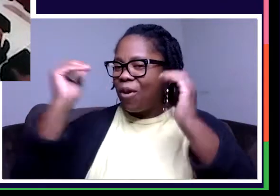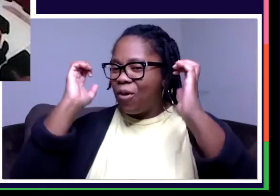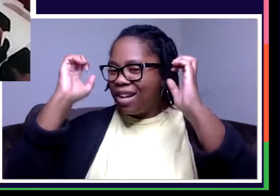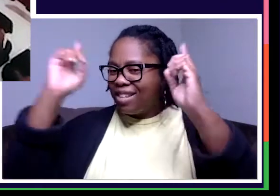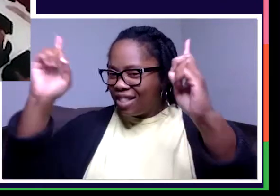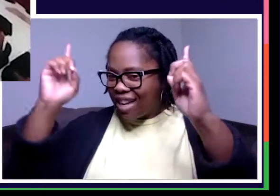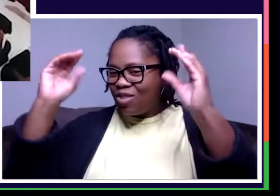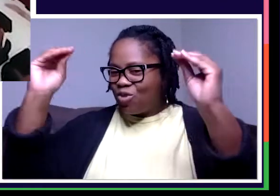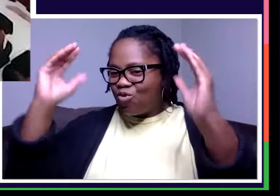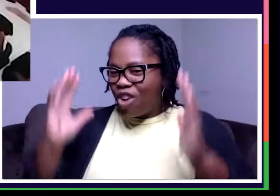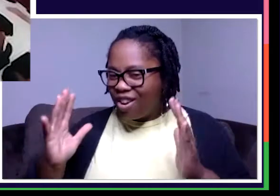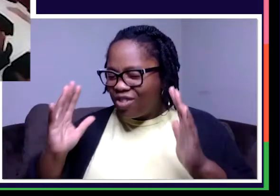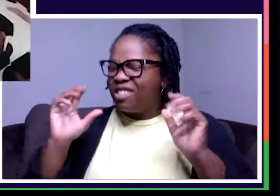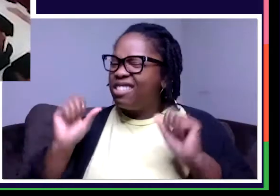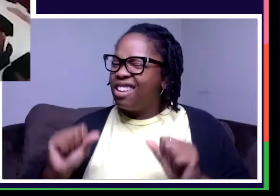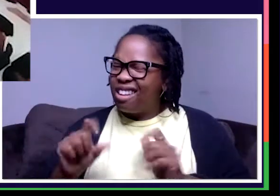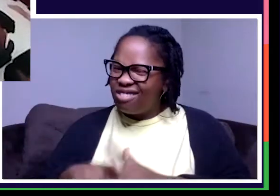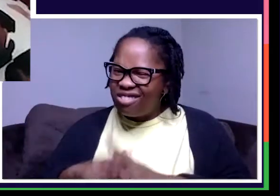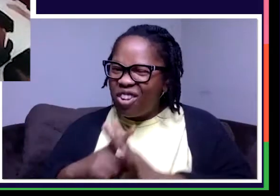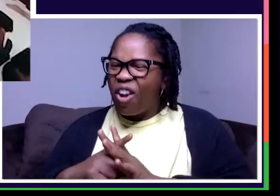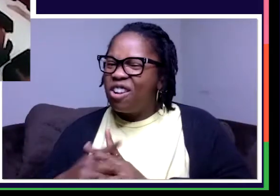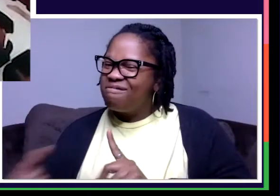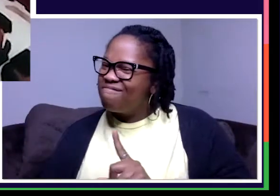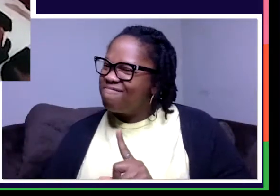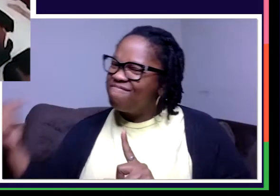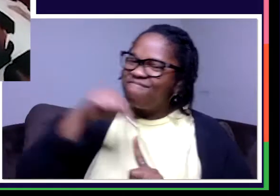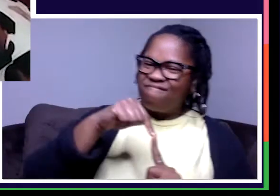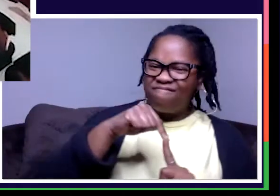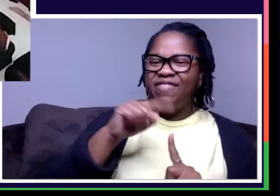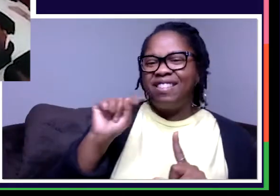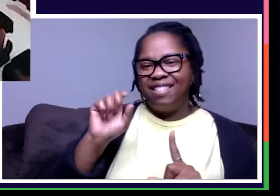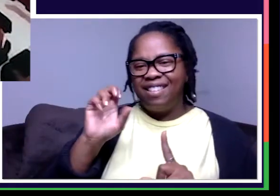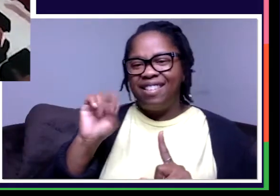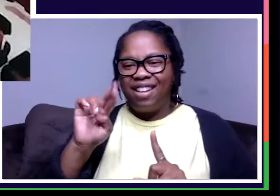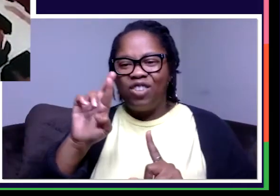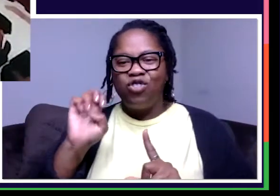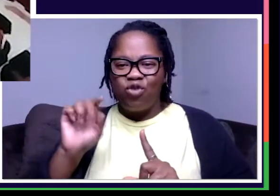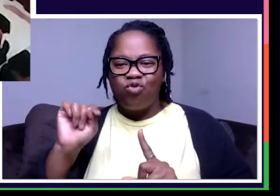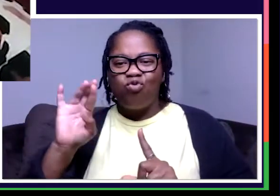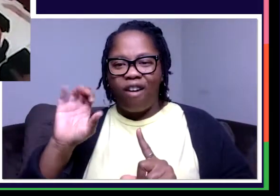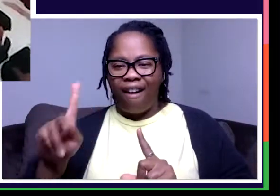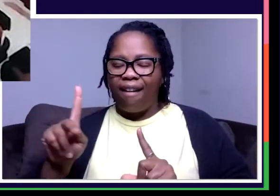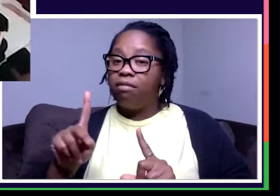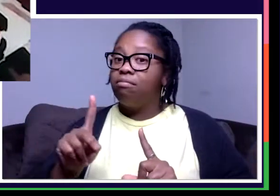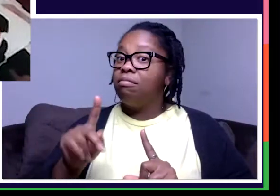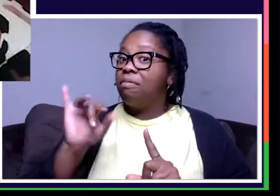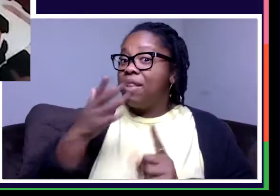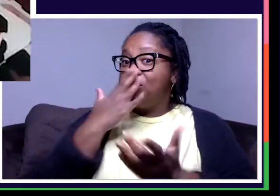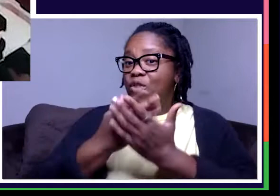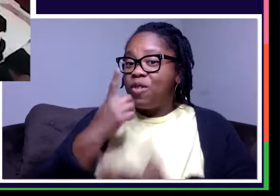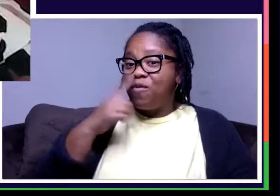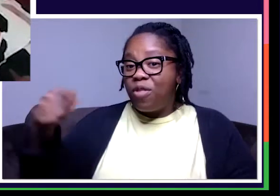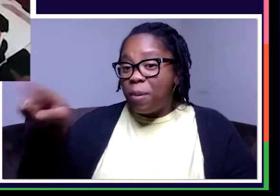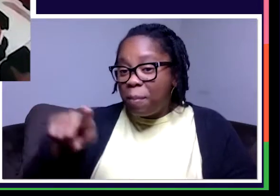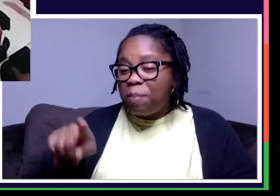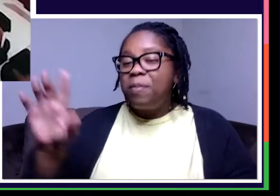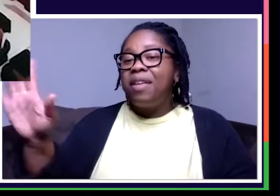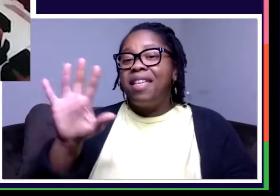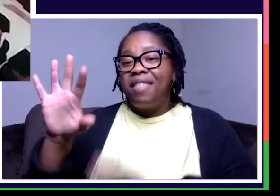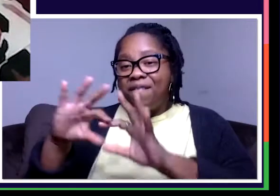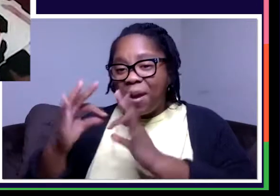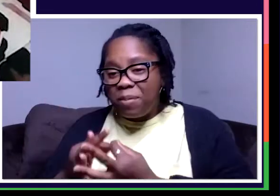hardworking adult ed instructors can get back on the tenure track, which is good for them,